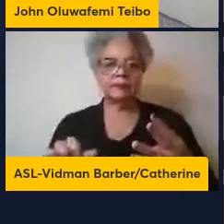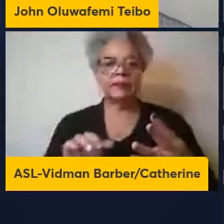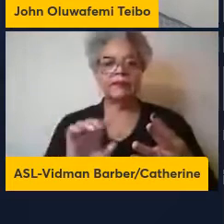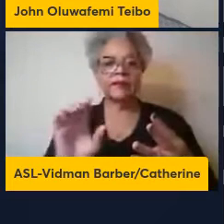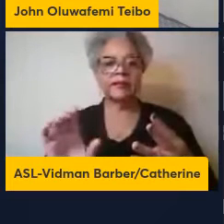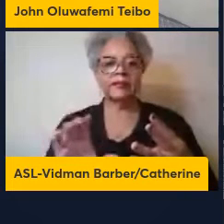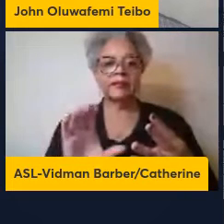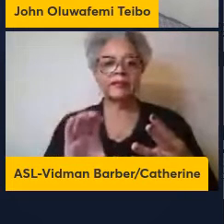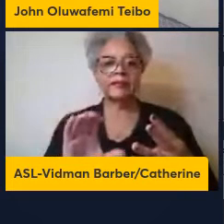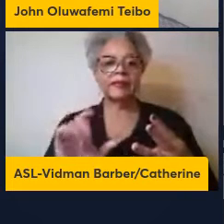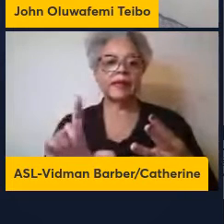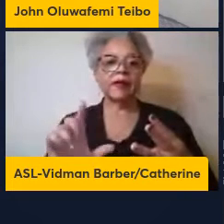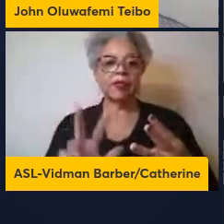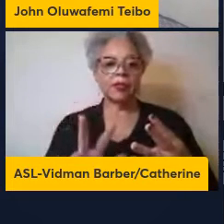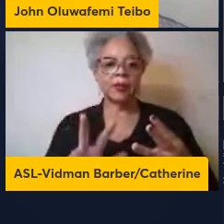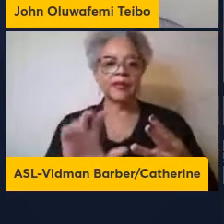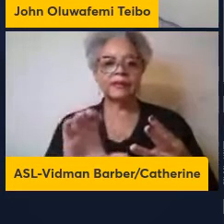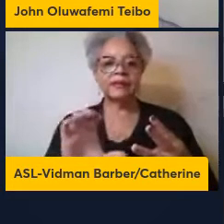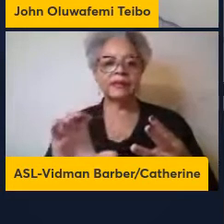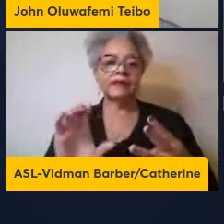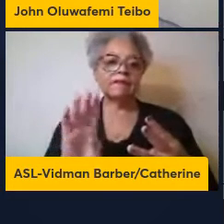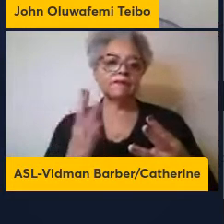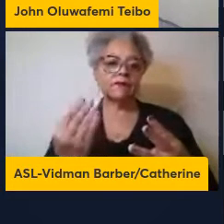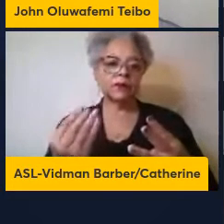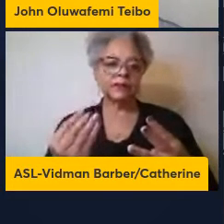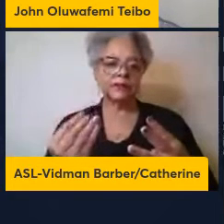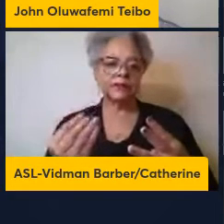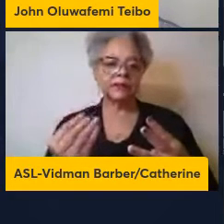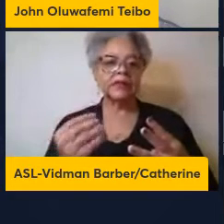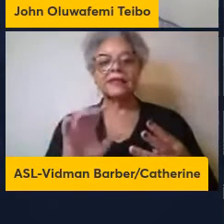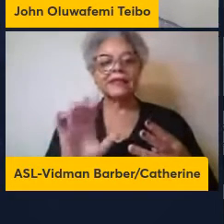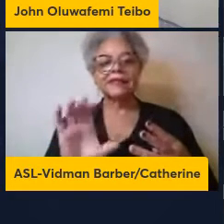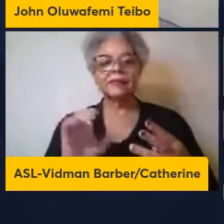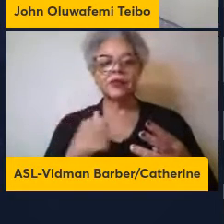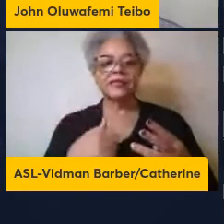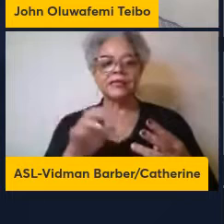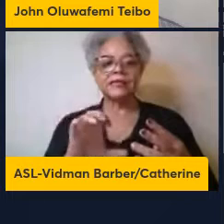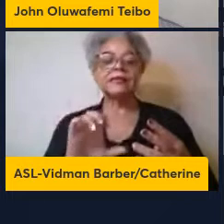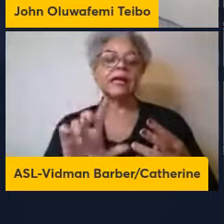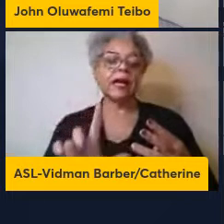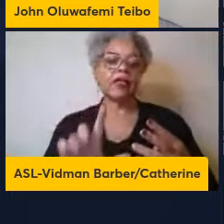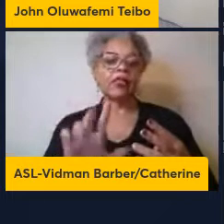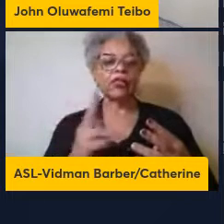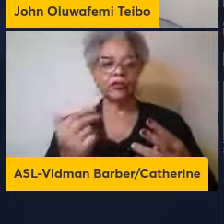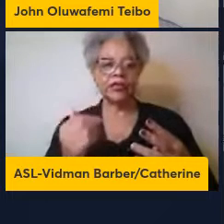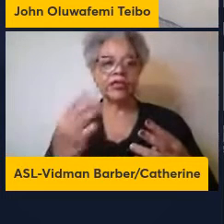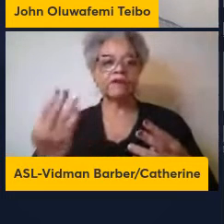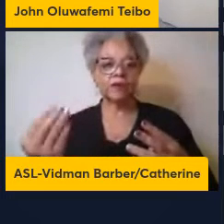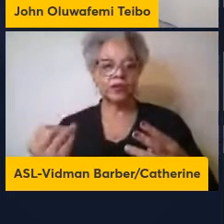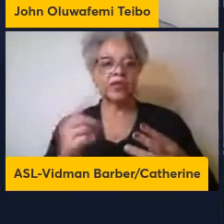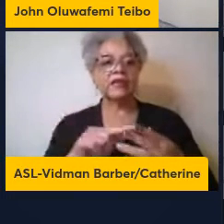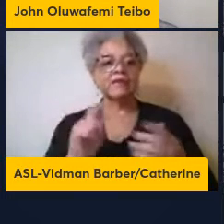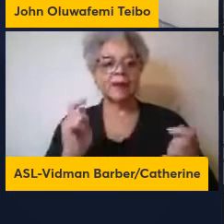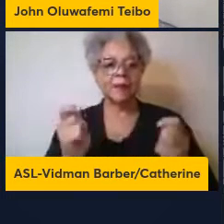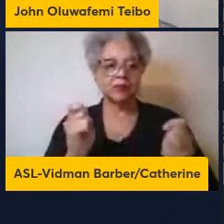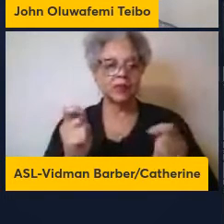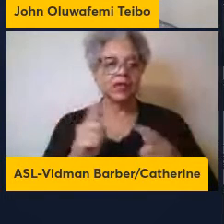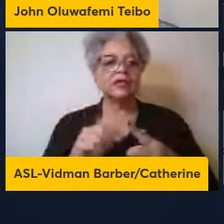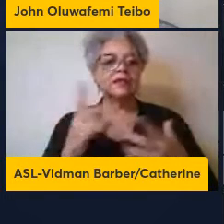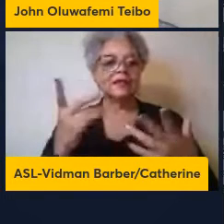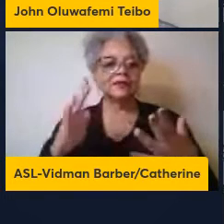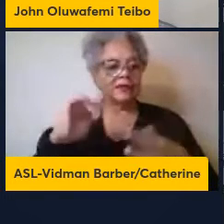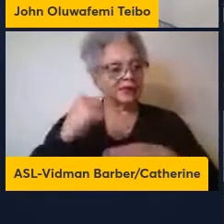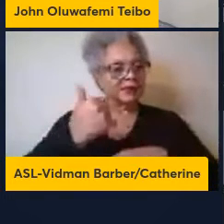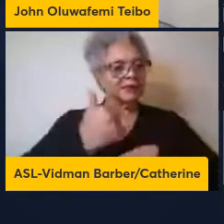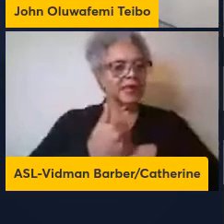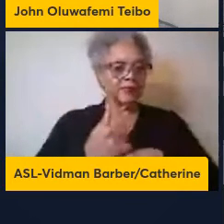cytokine to activate immun modulation. It has been established in the